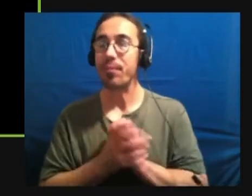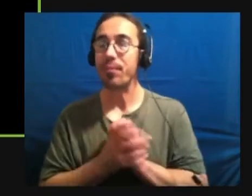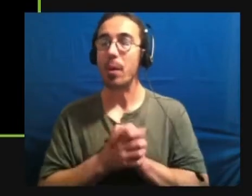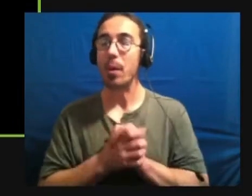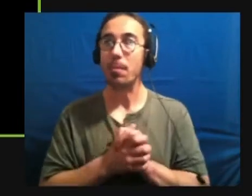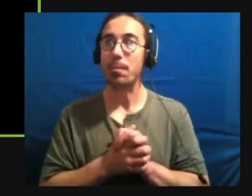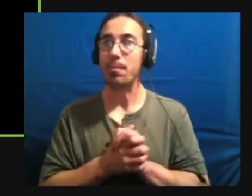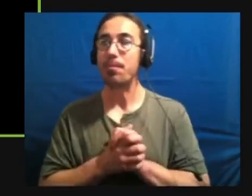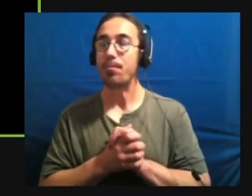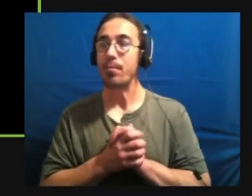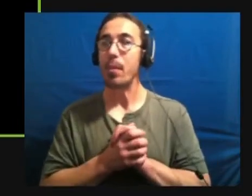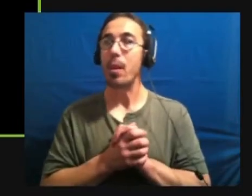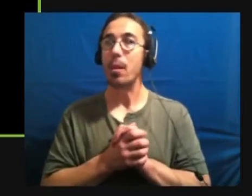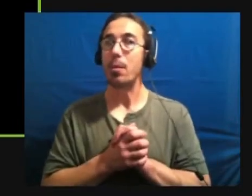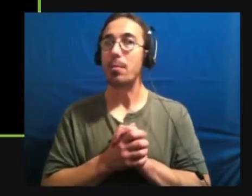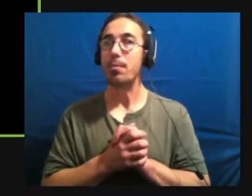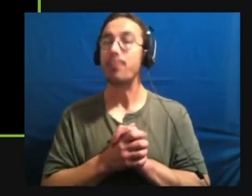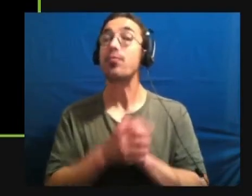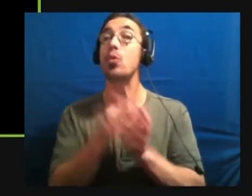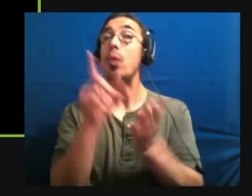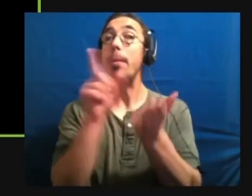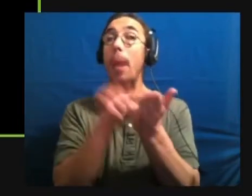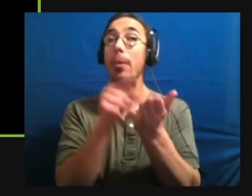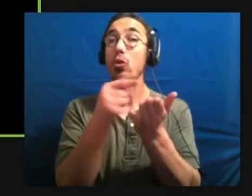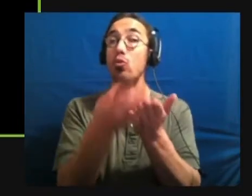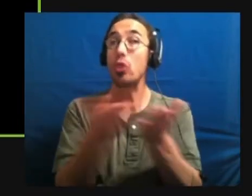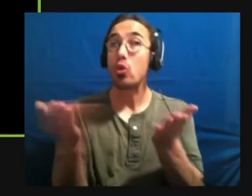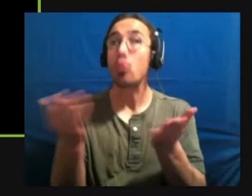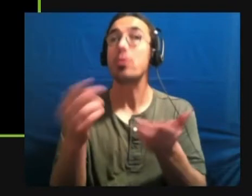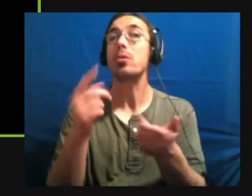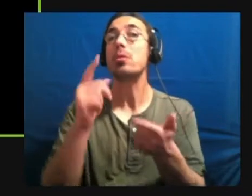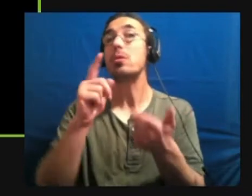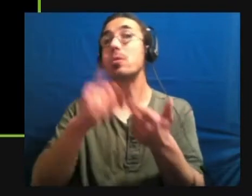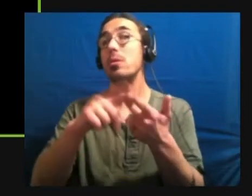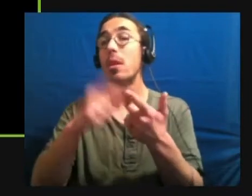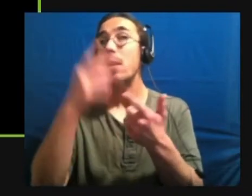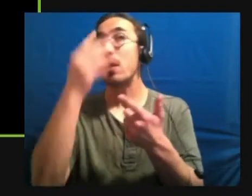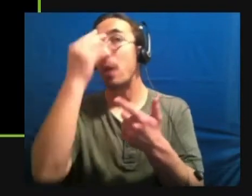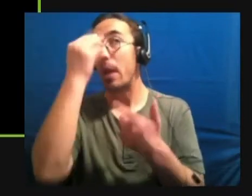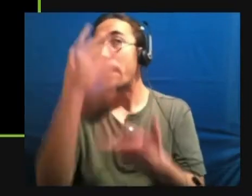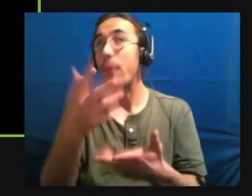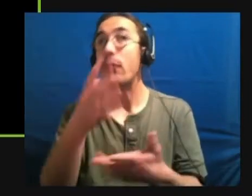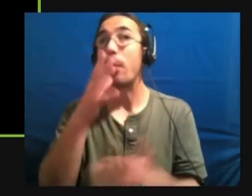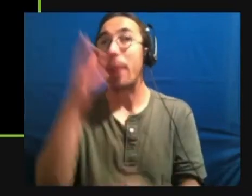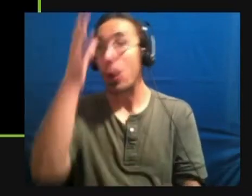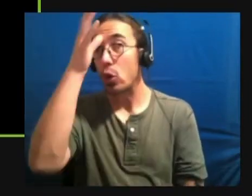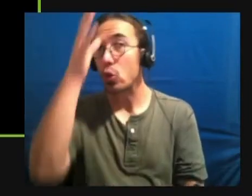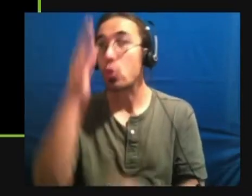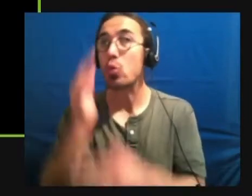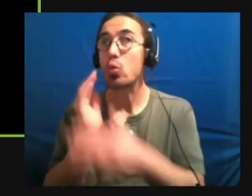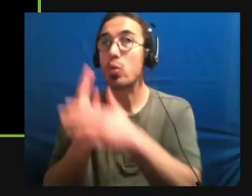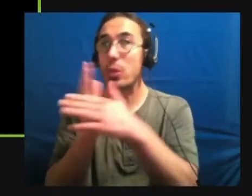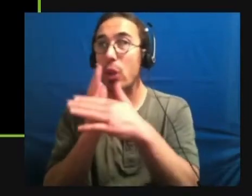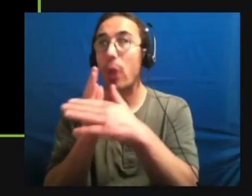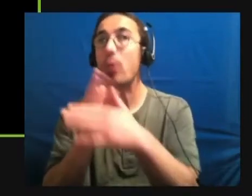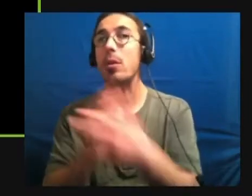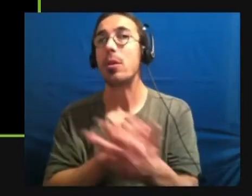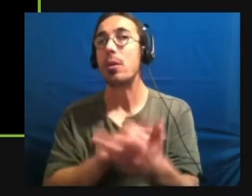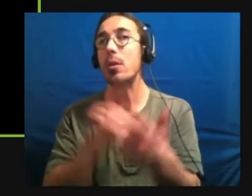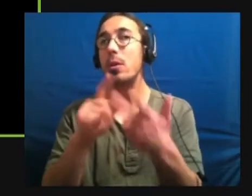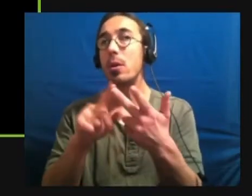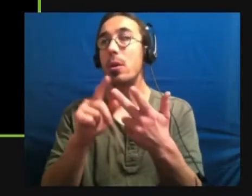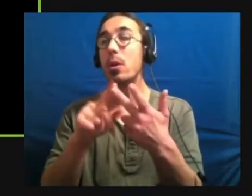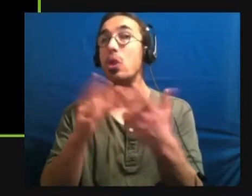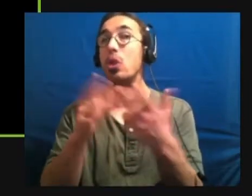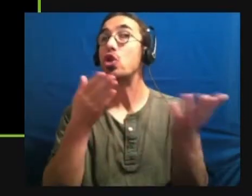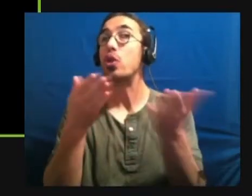we publish resources and information for parents and service